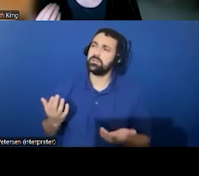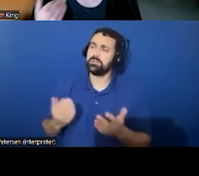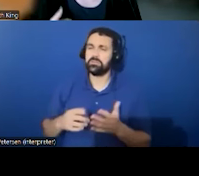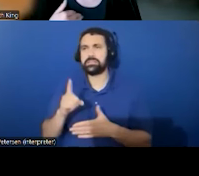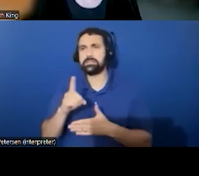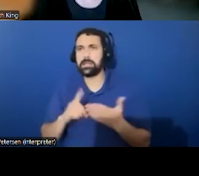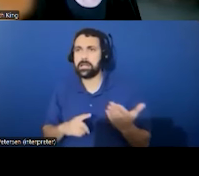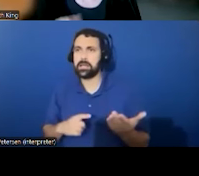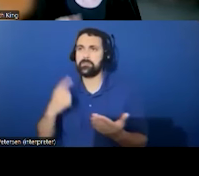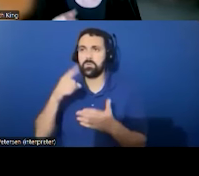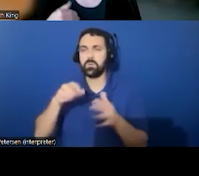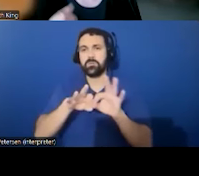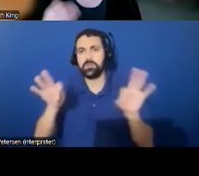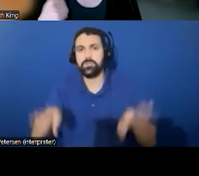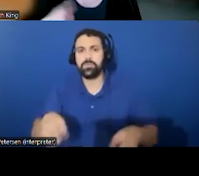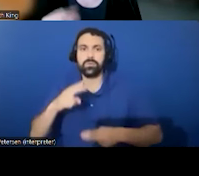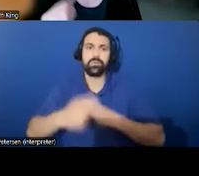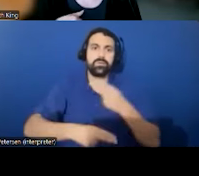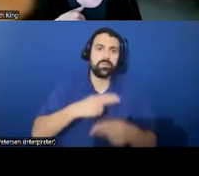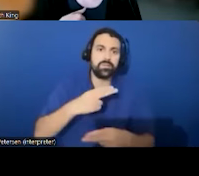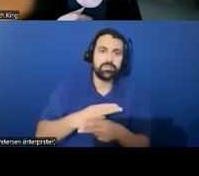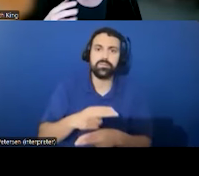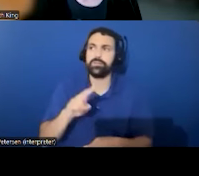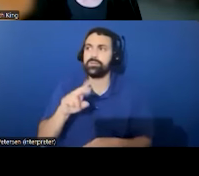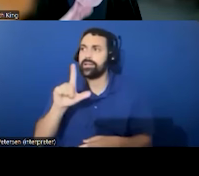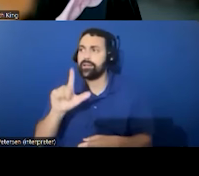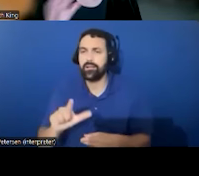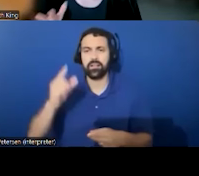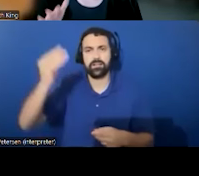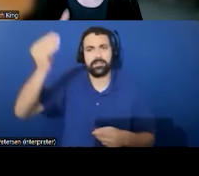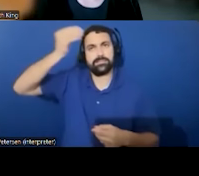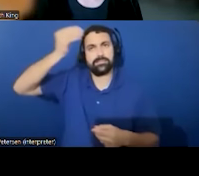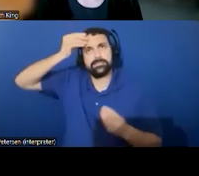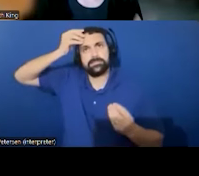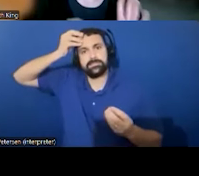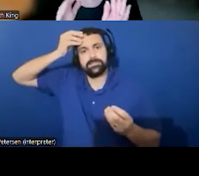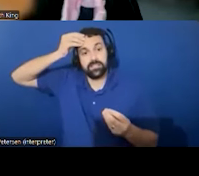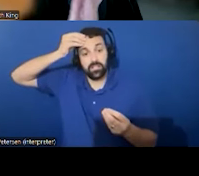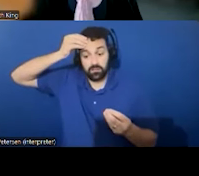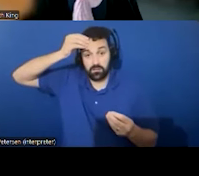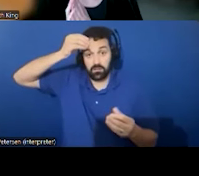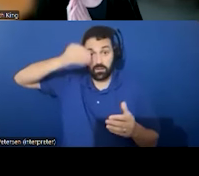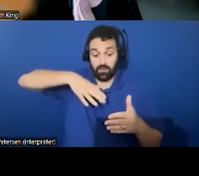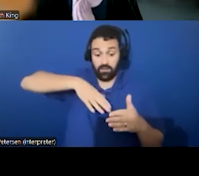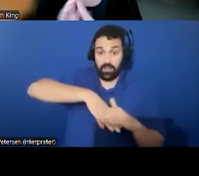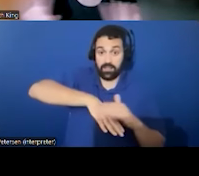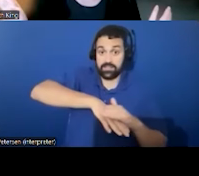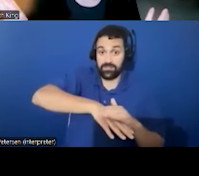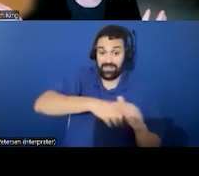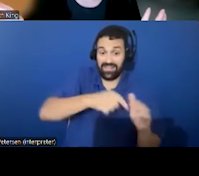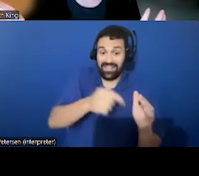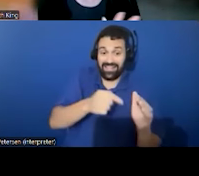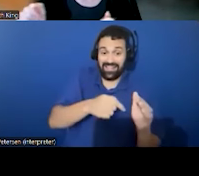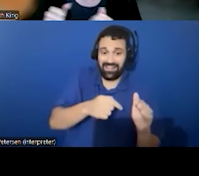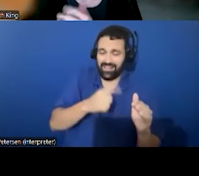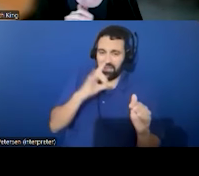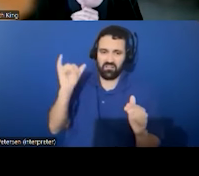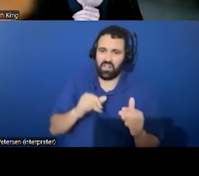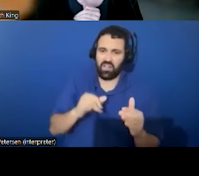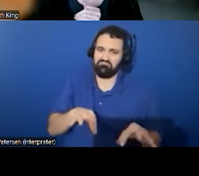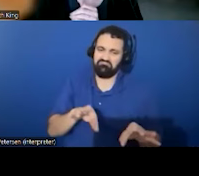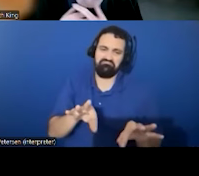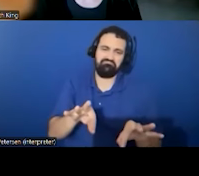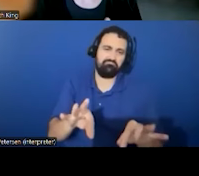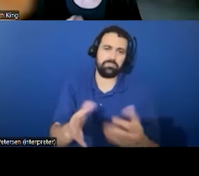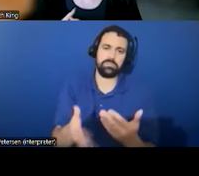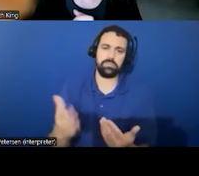you're designing with universal design for learning in mind, accessibility will become second nature. And